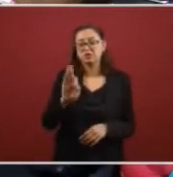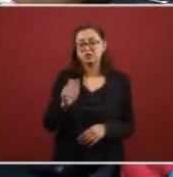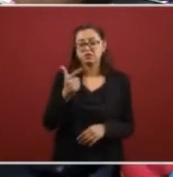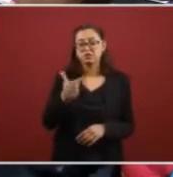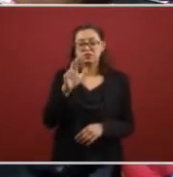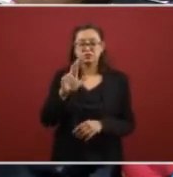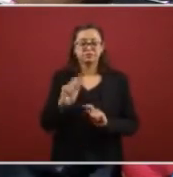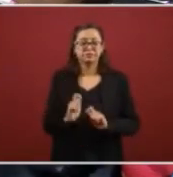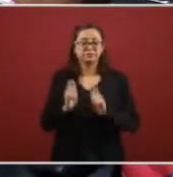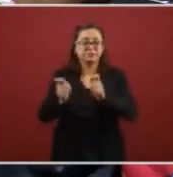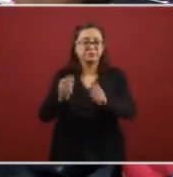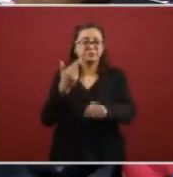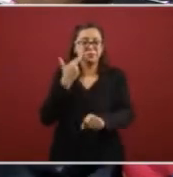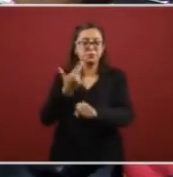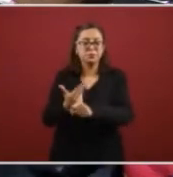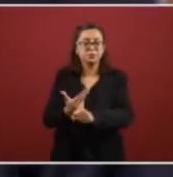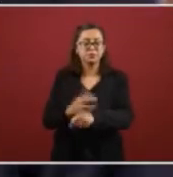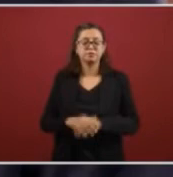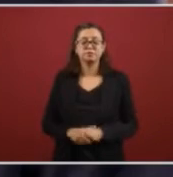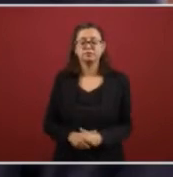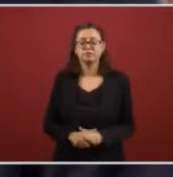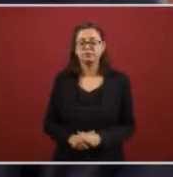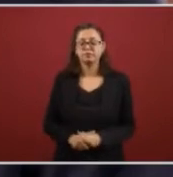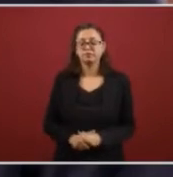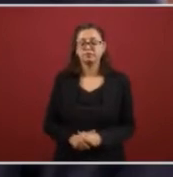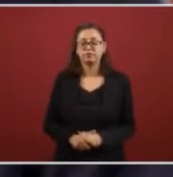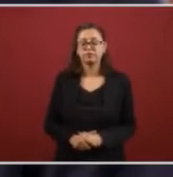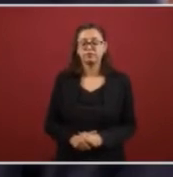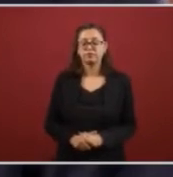Yes, it's a matter of the district attorney.